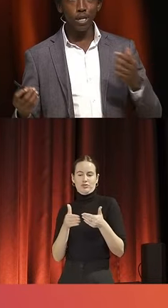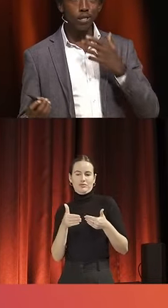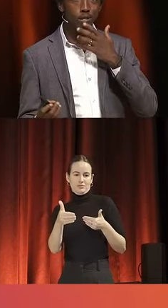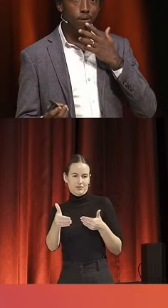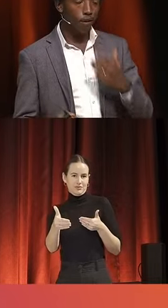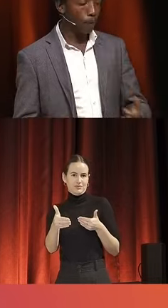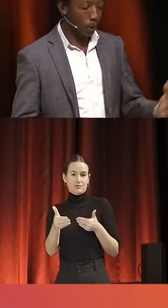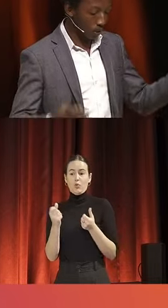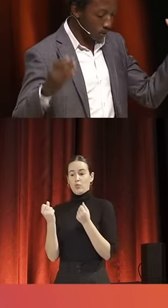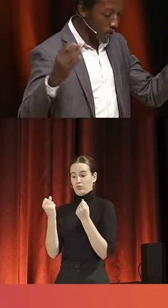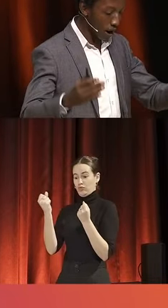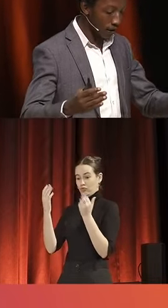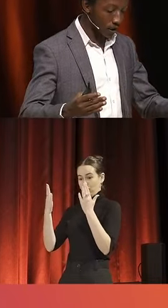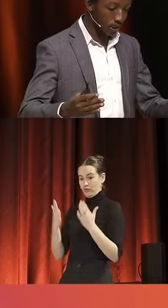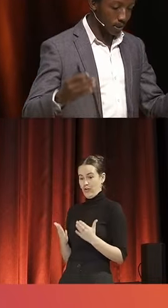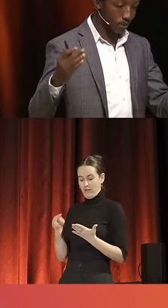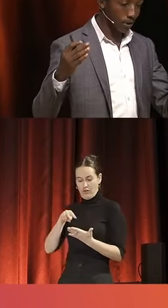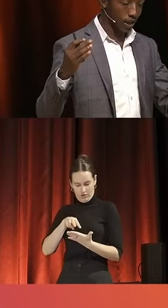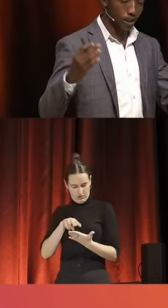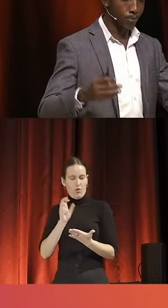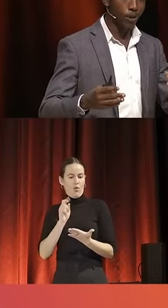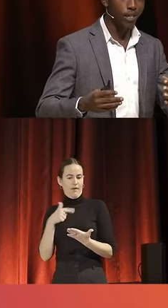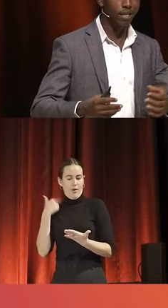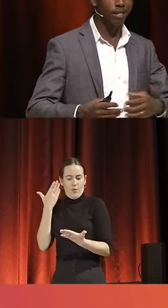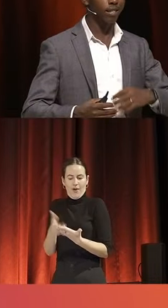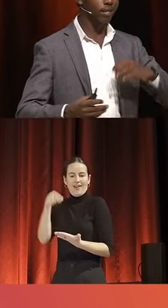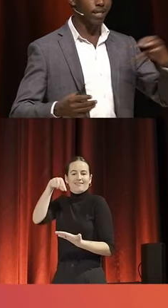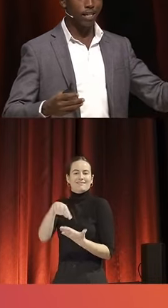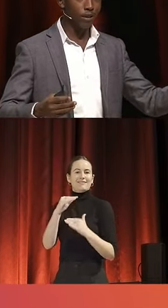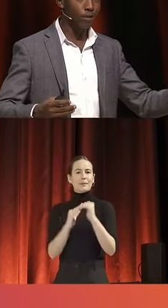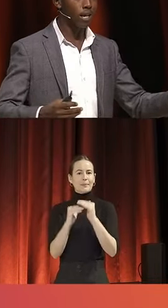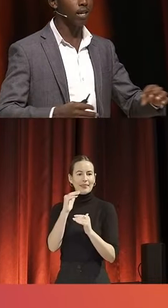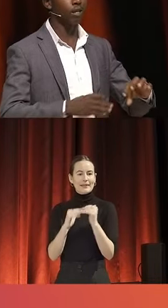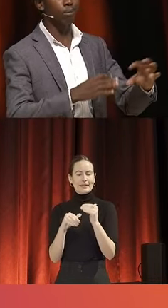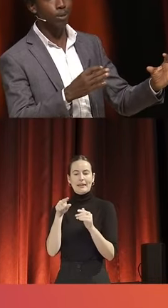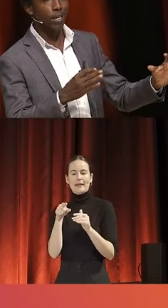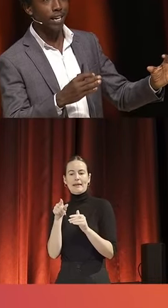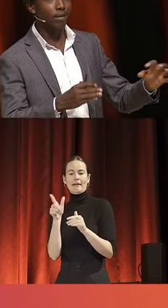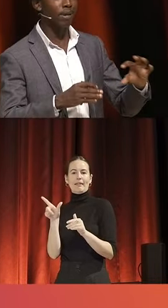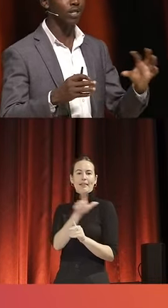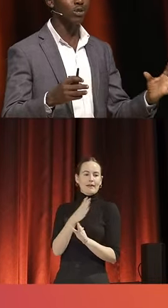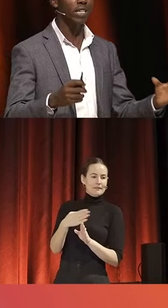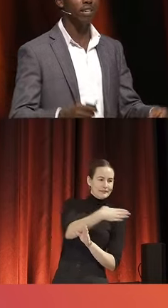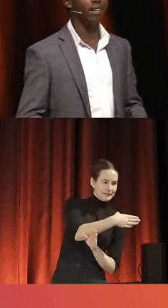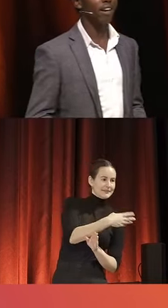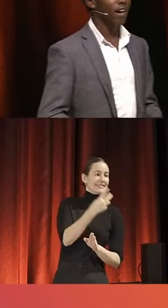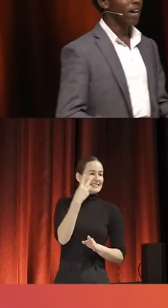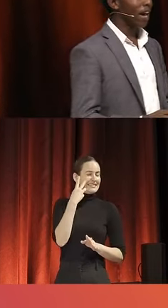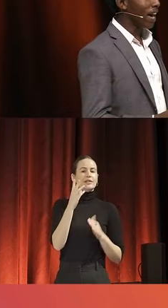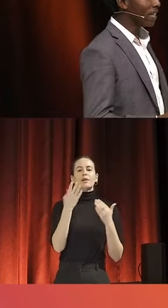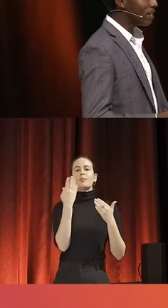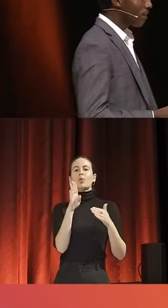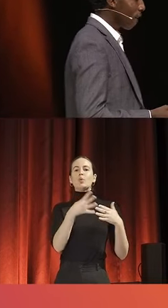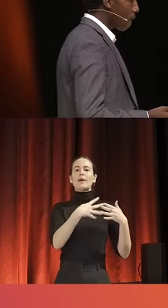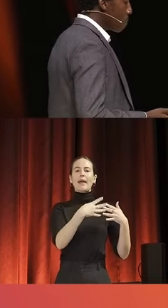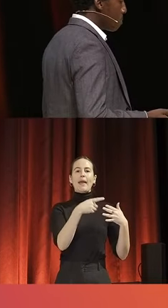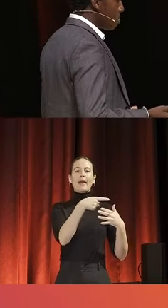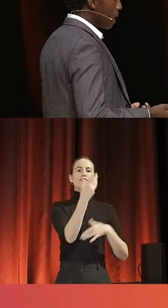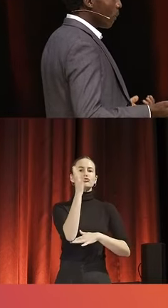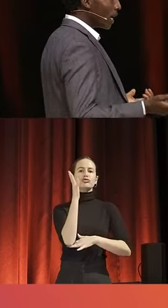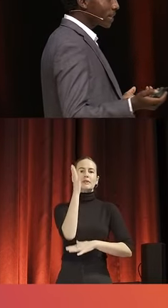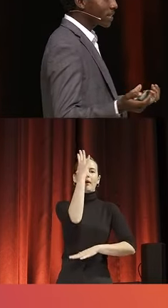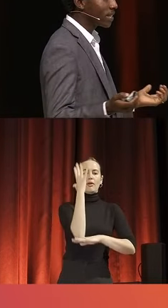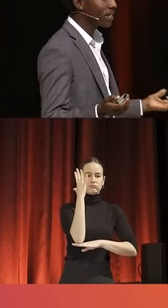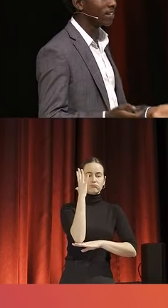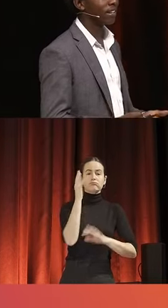would read, you know, arrive at this building and take a left turn in a blue gate by the tree. And